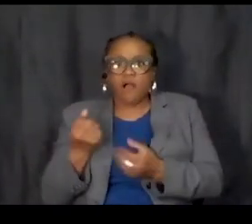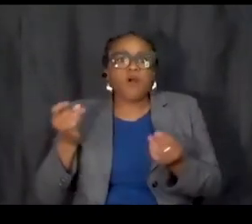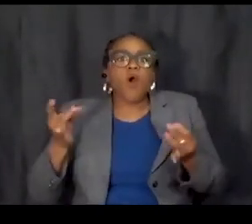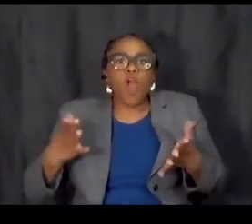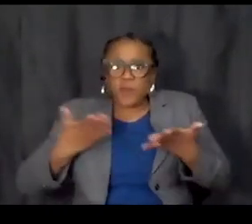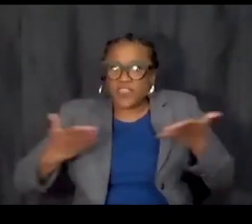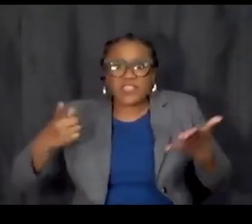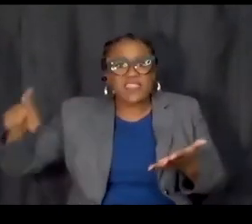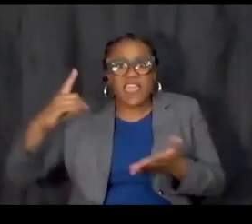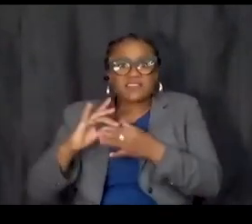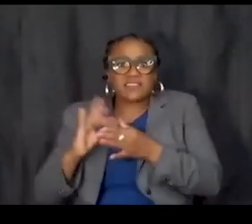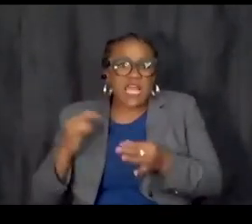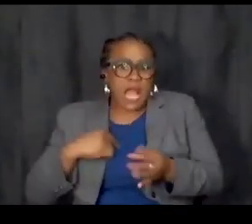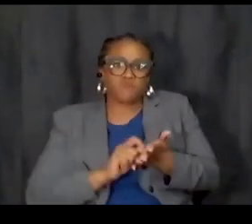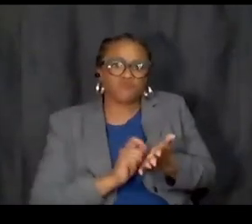now.